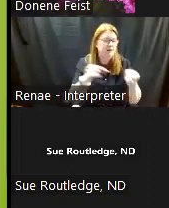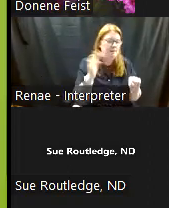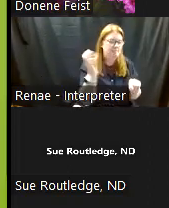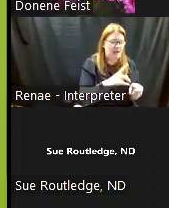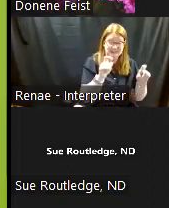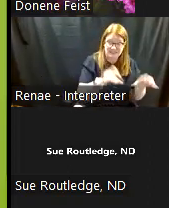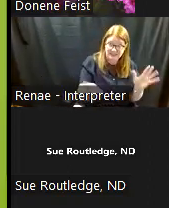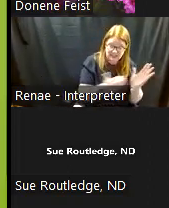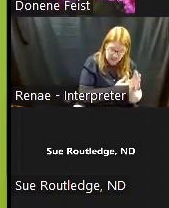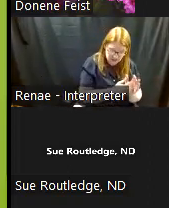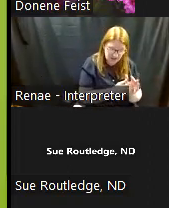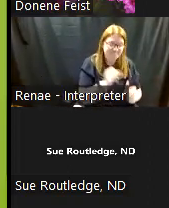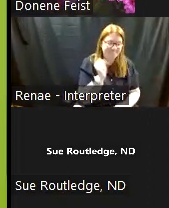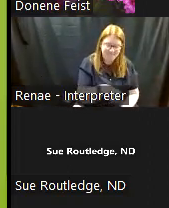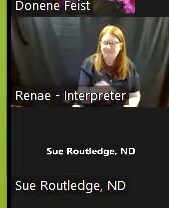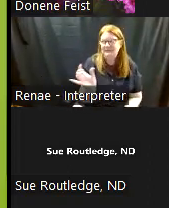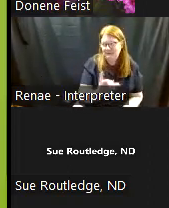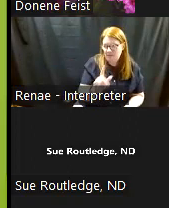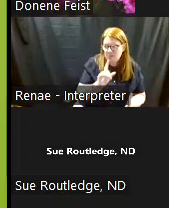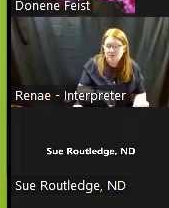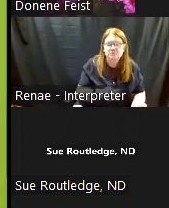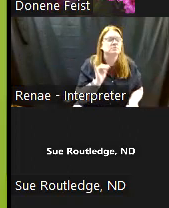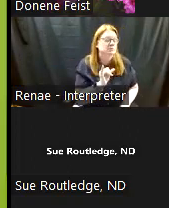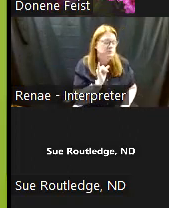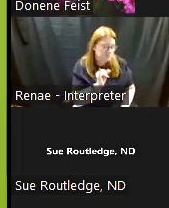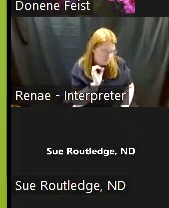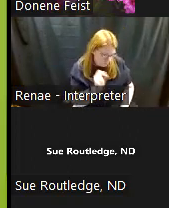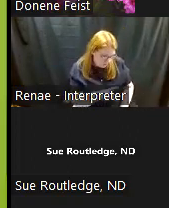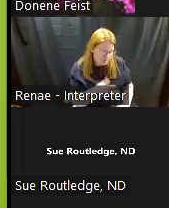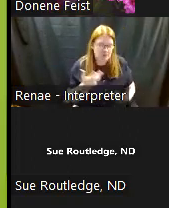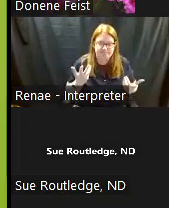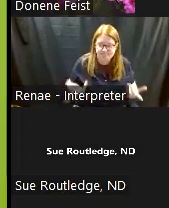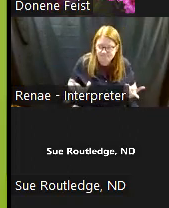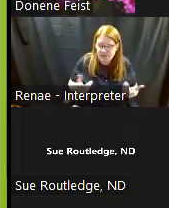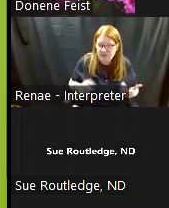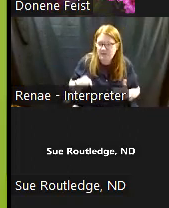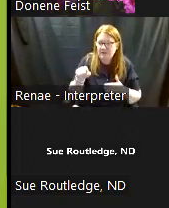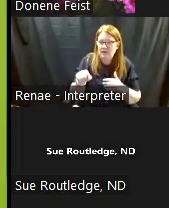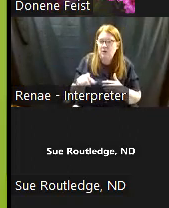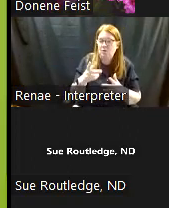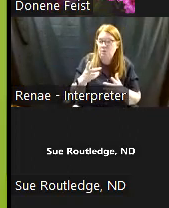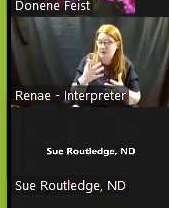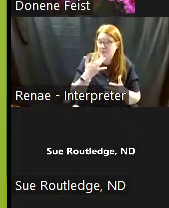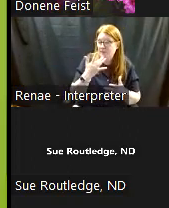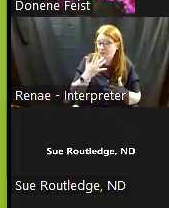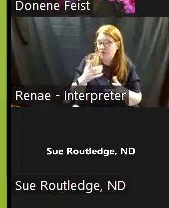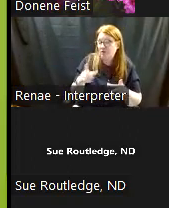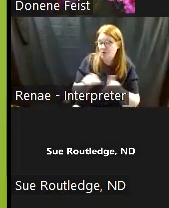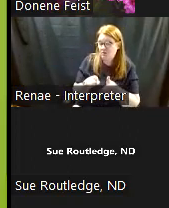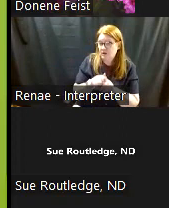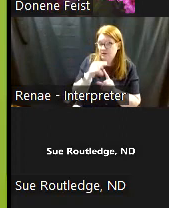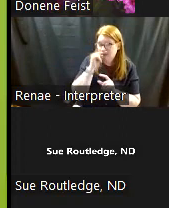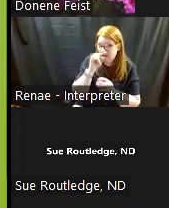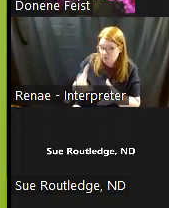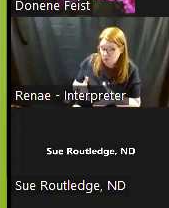real. We try to get our kids in the sound room and in doing behavioral testing as soon as possible. We're going to talk about